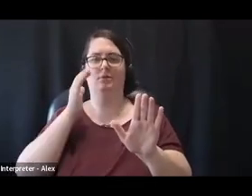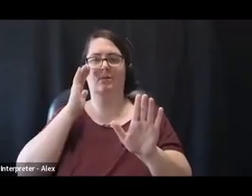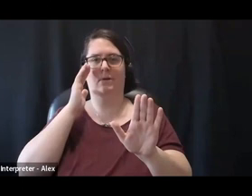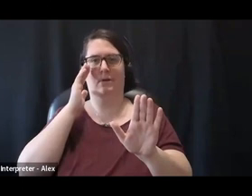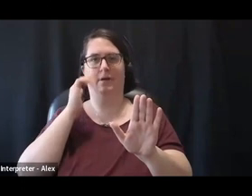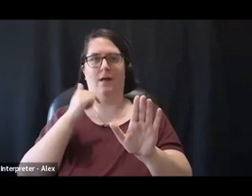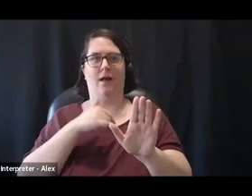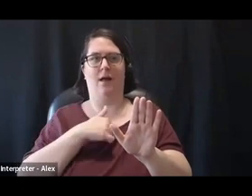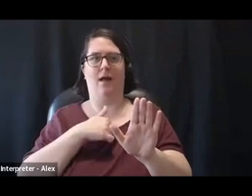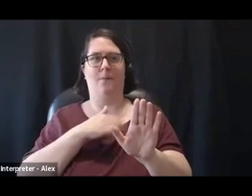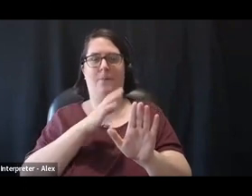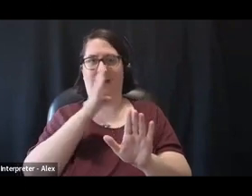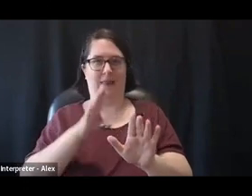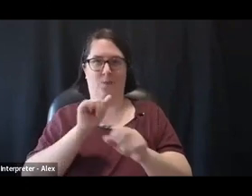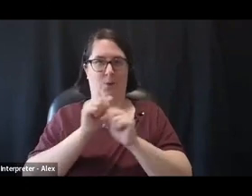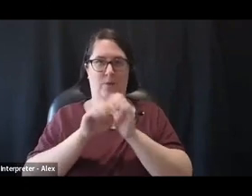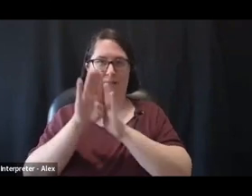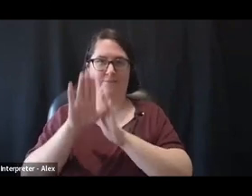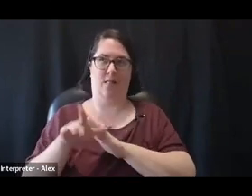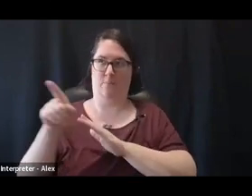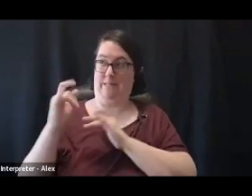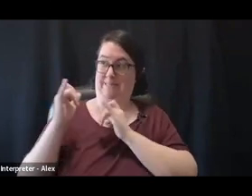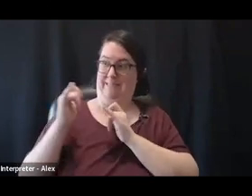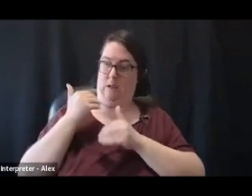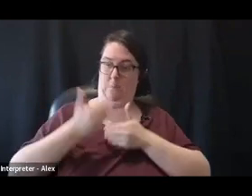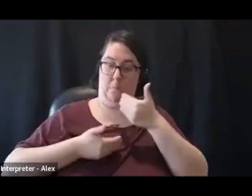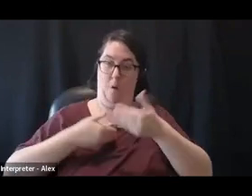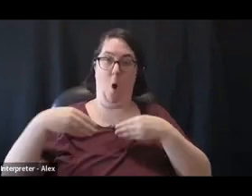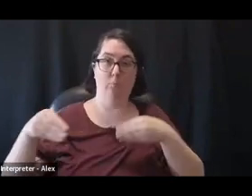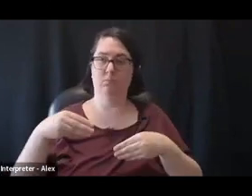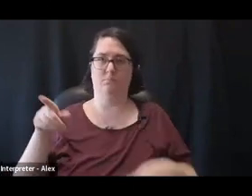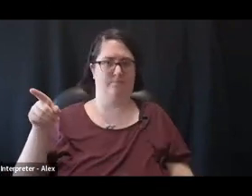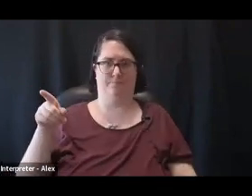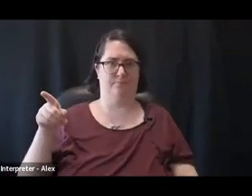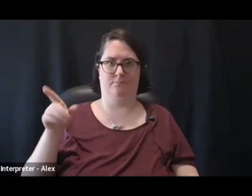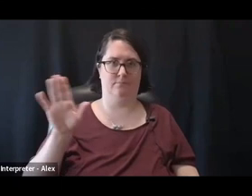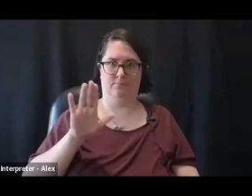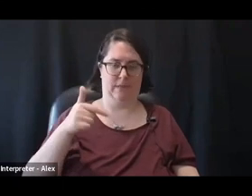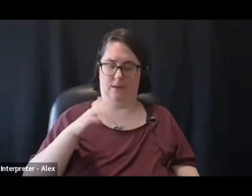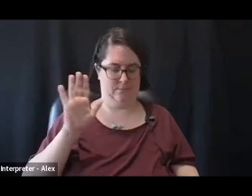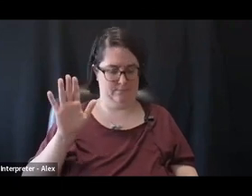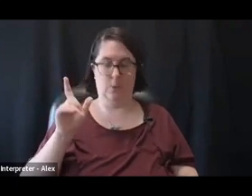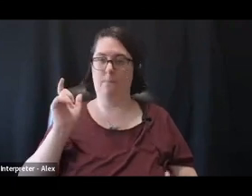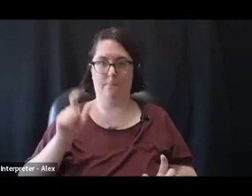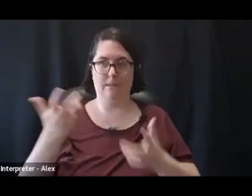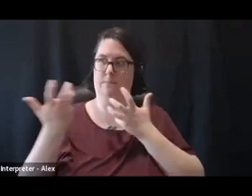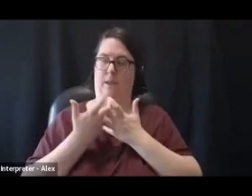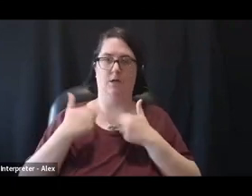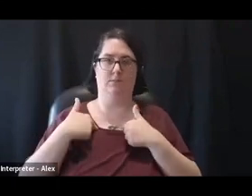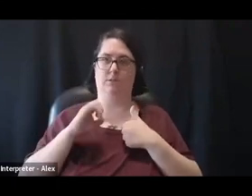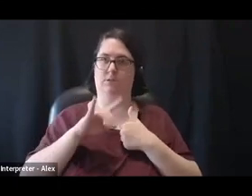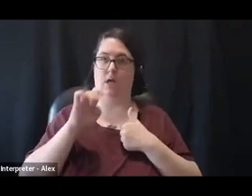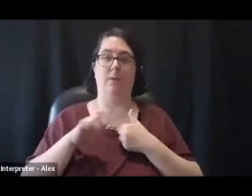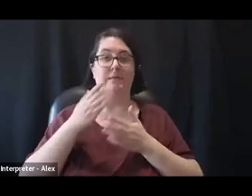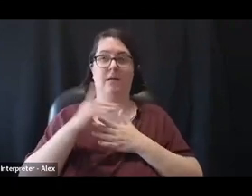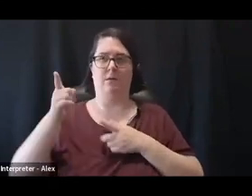I'm never going to work with a developer who doesn't know how to work that way again. That is for sure, because it was really hard to work with